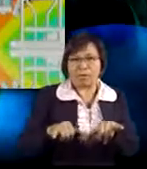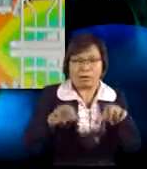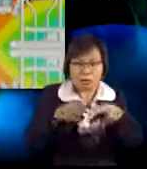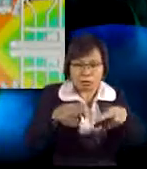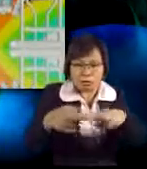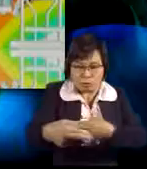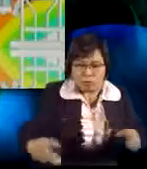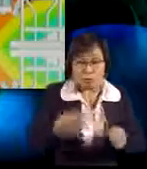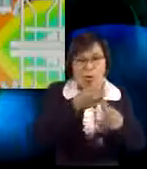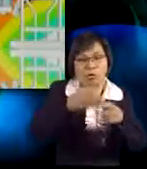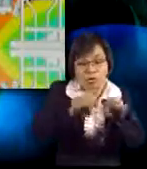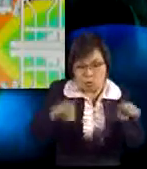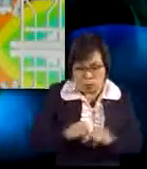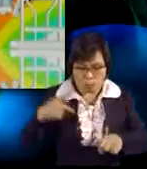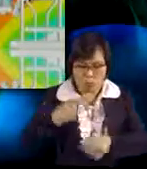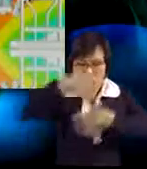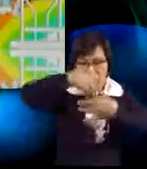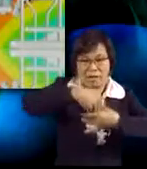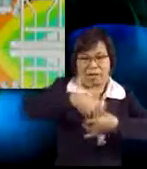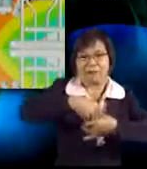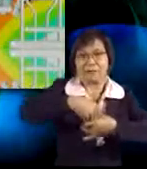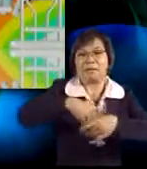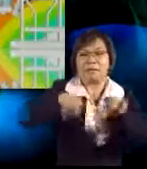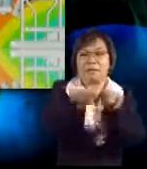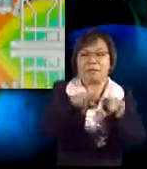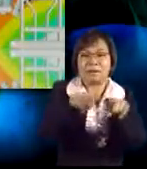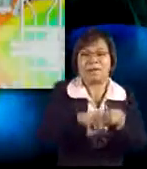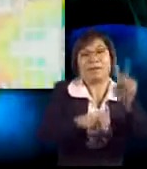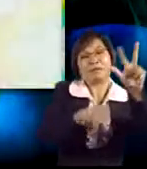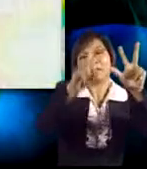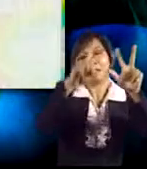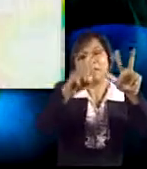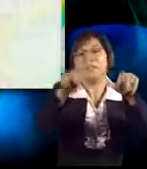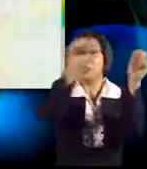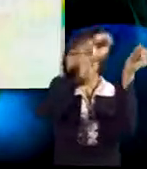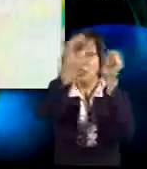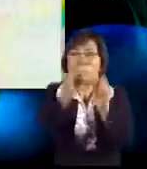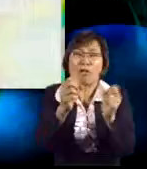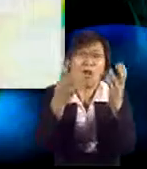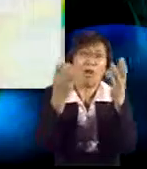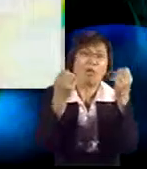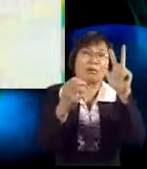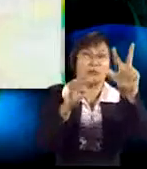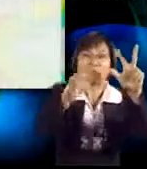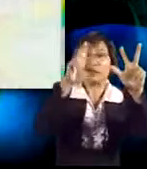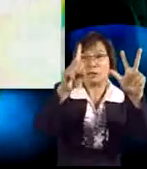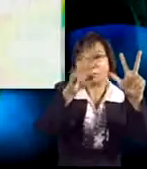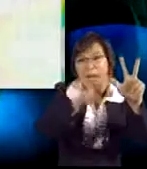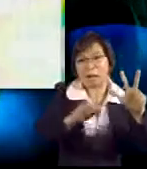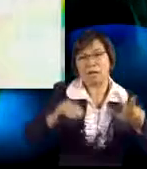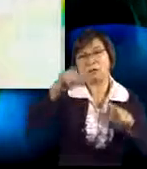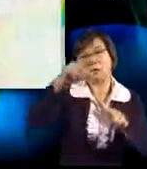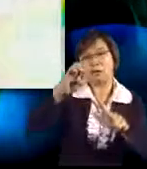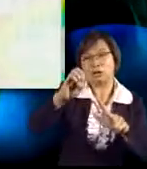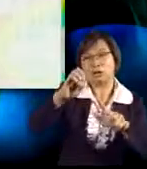are in right now is described as three-dimensional shape too. There are a lot of three-dimensional and geometric shapes that